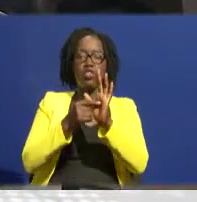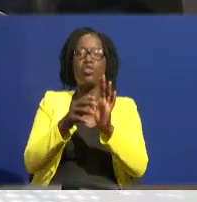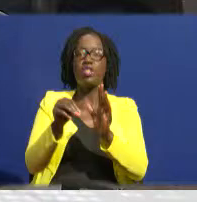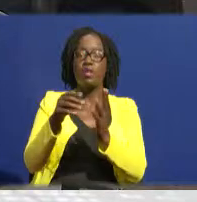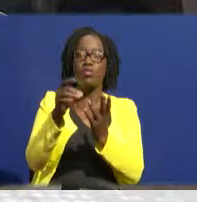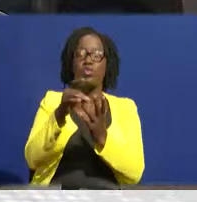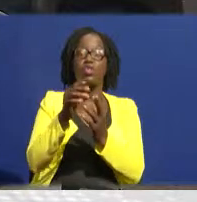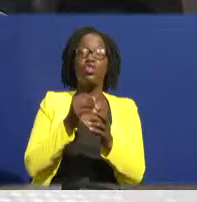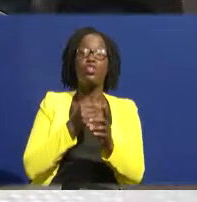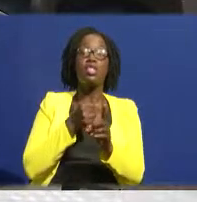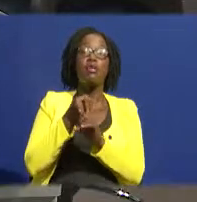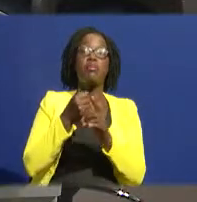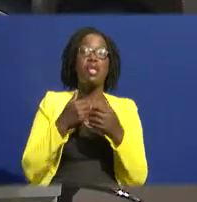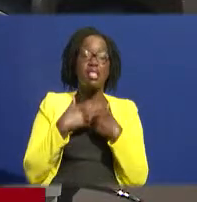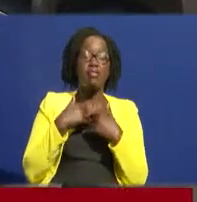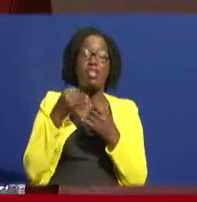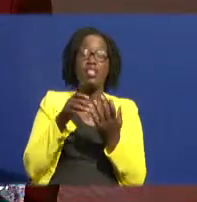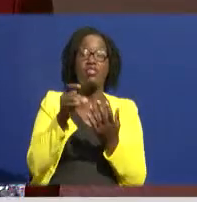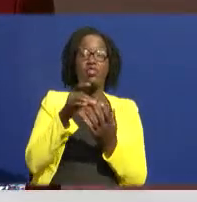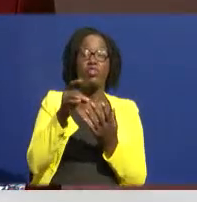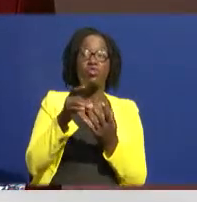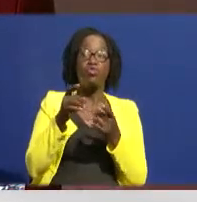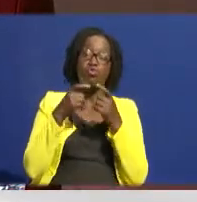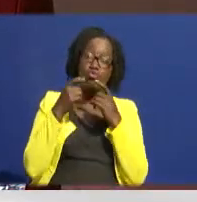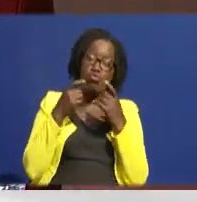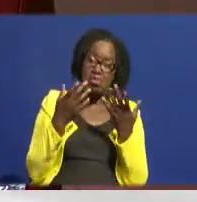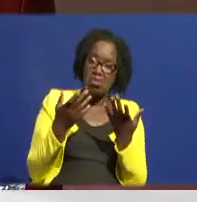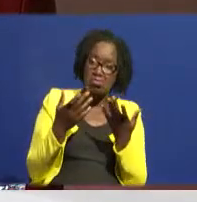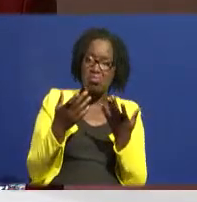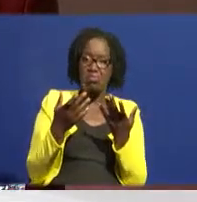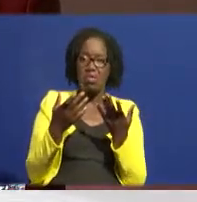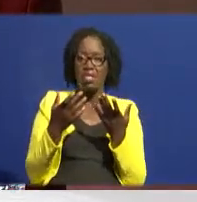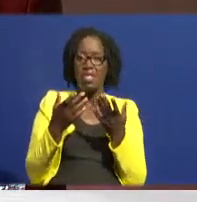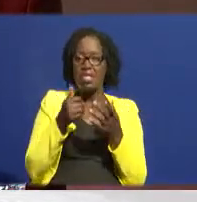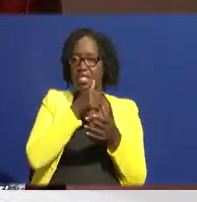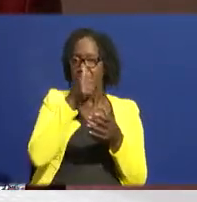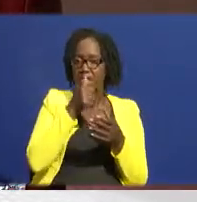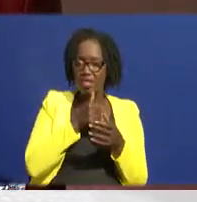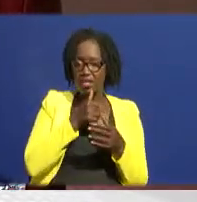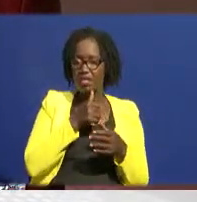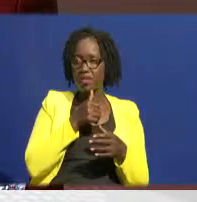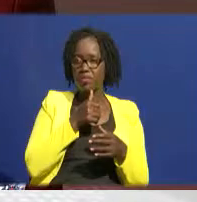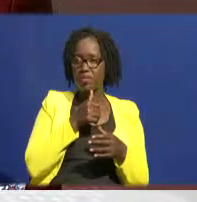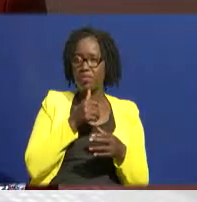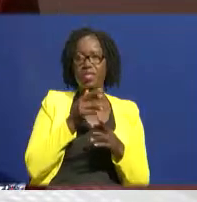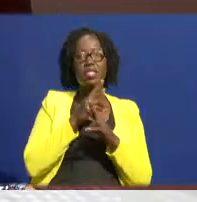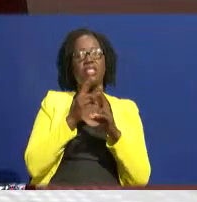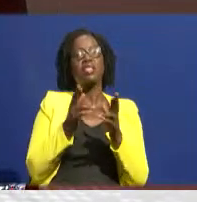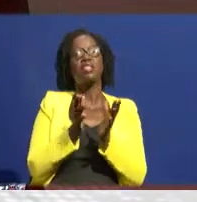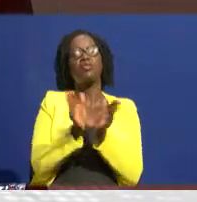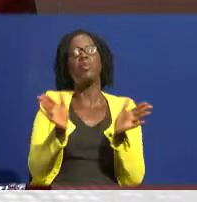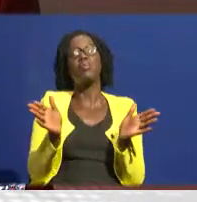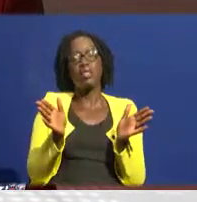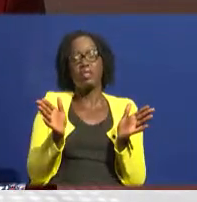has consequences. If they choose to do sin secretly, the resort will be